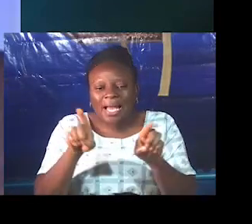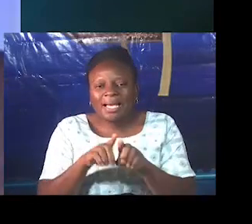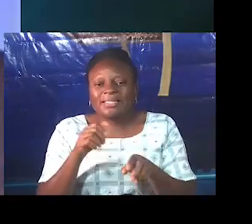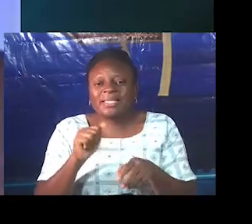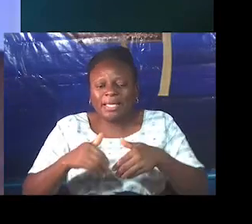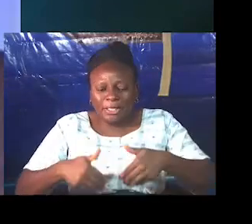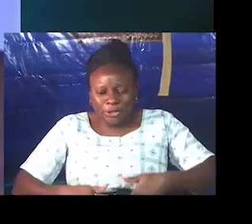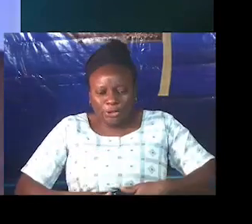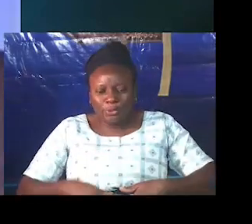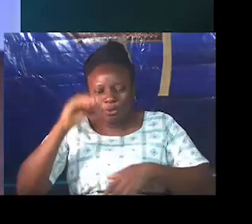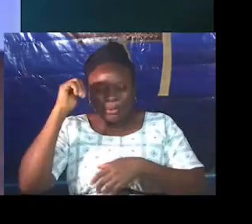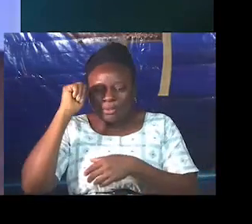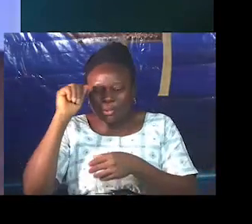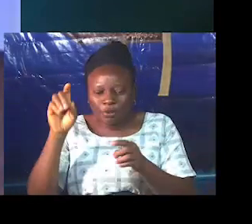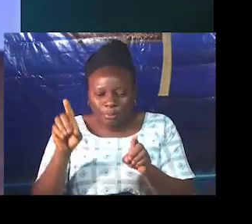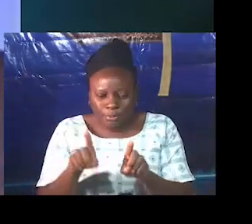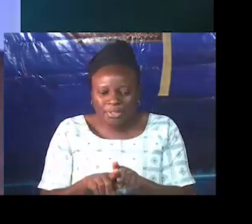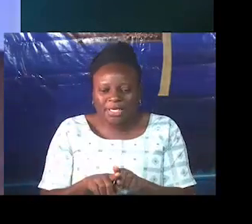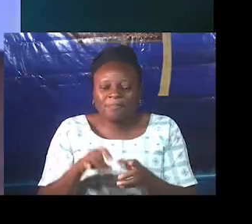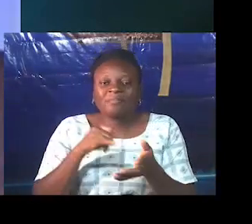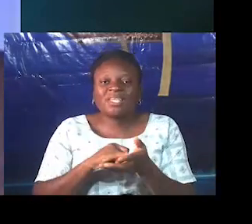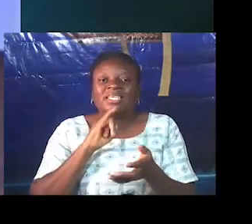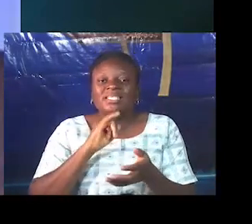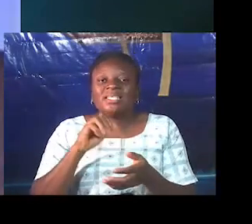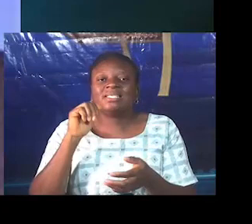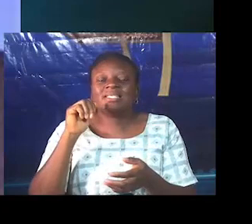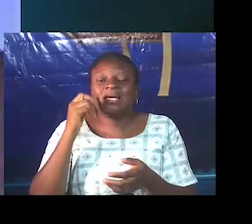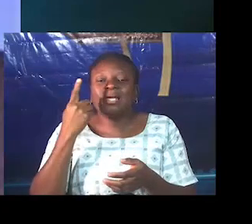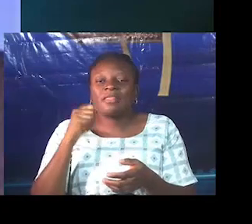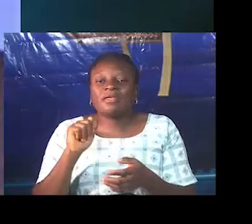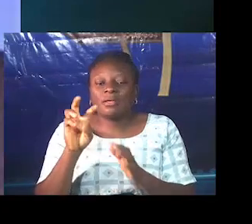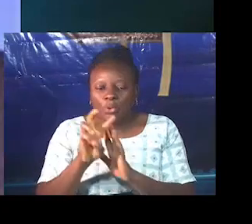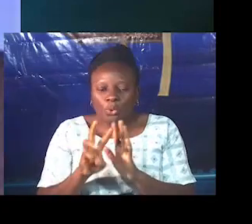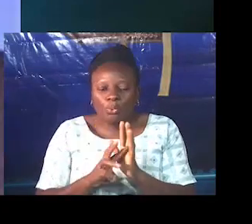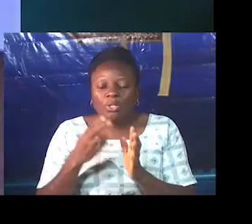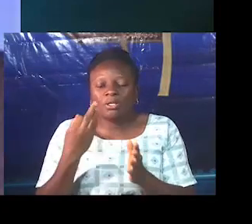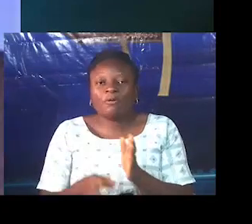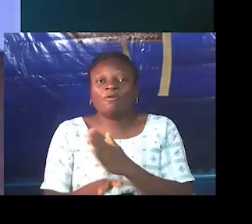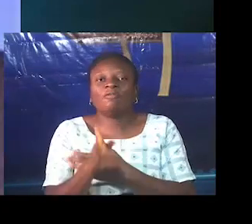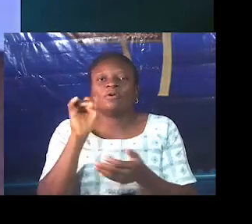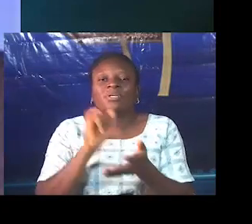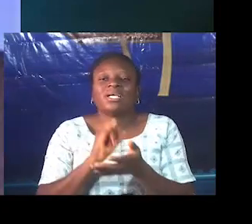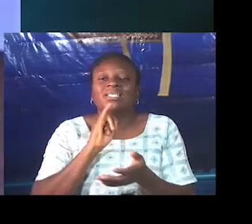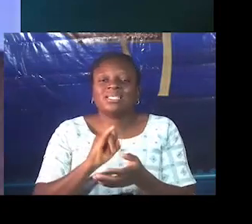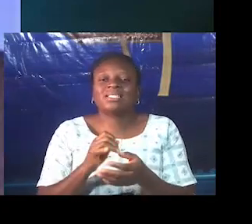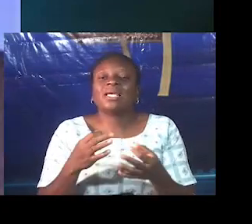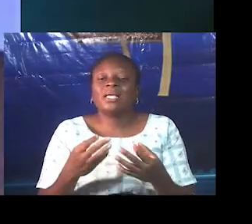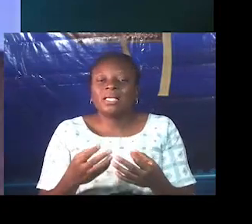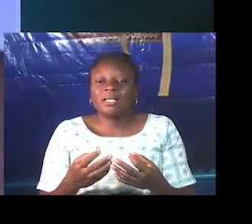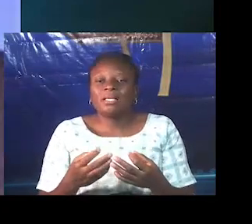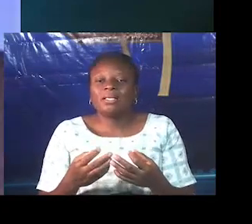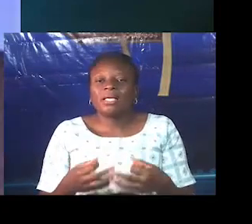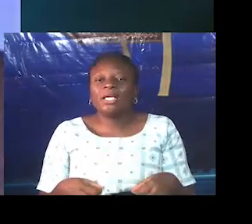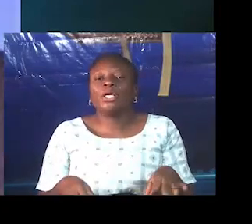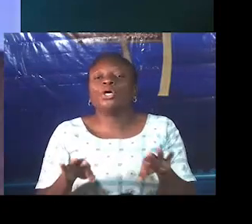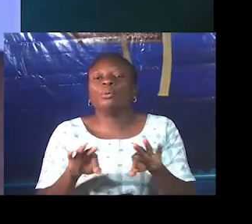that matters first, not what does the sister do for me, not how does the sister respond to me, not how does